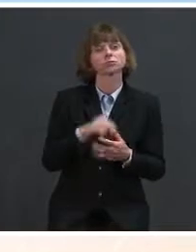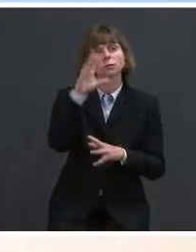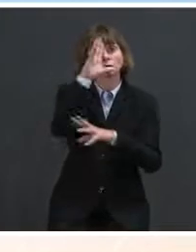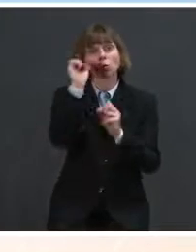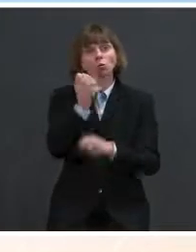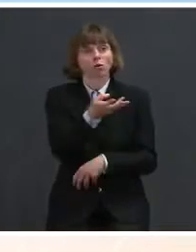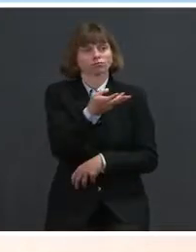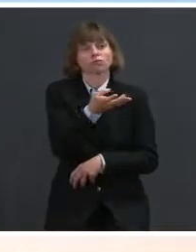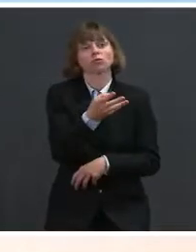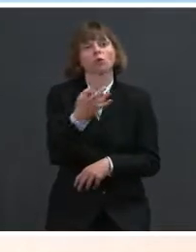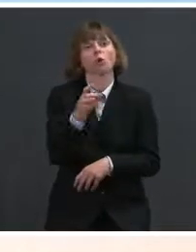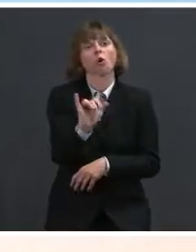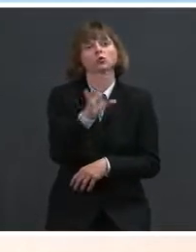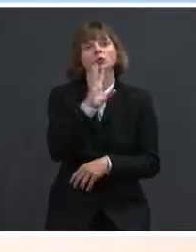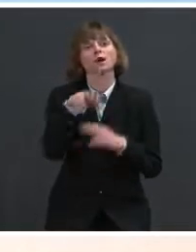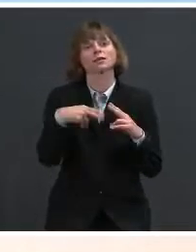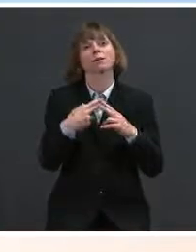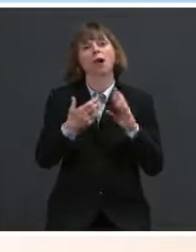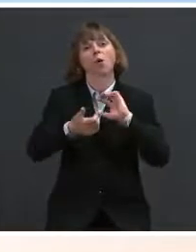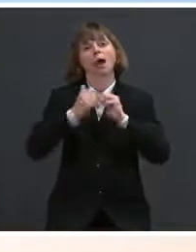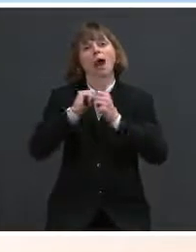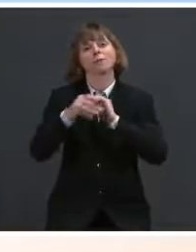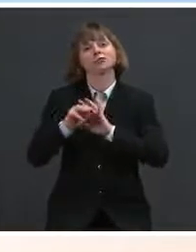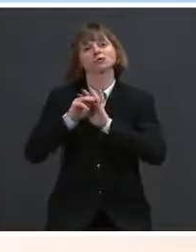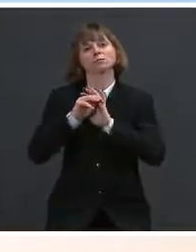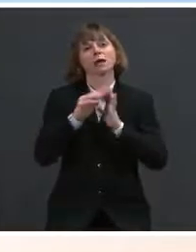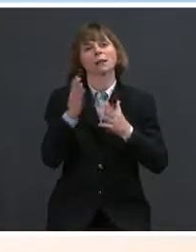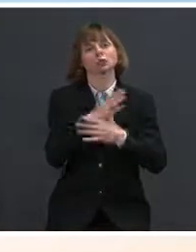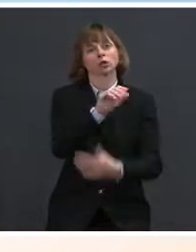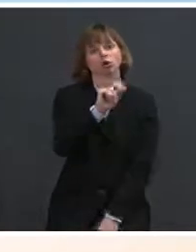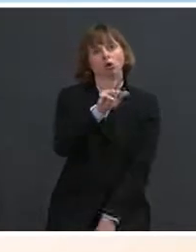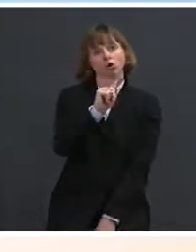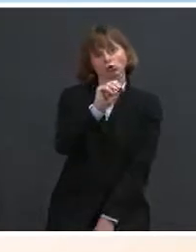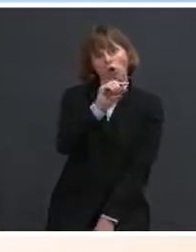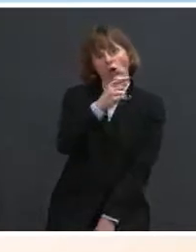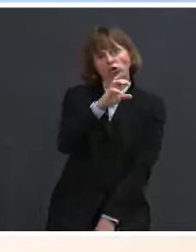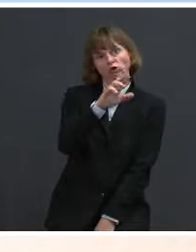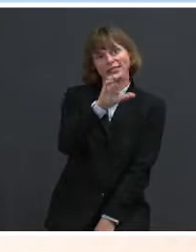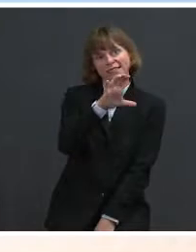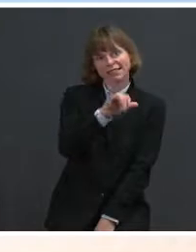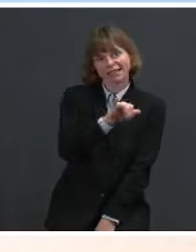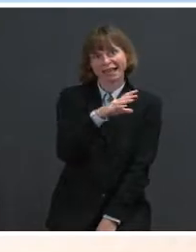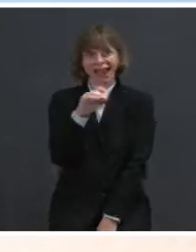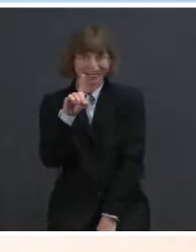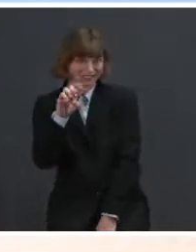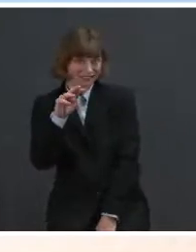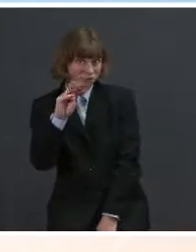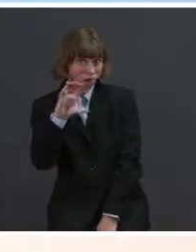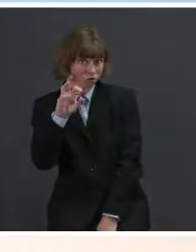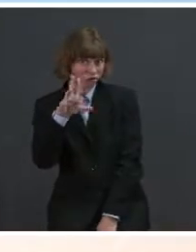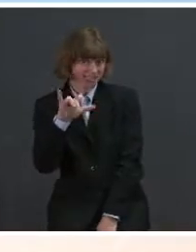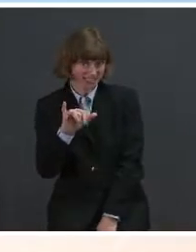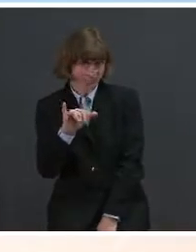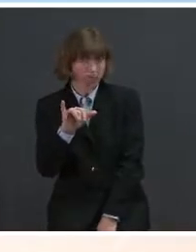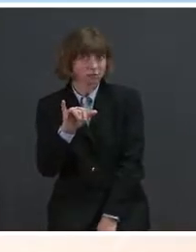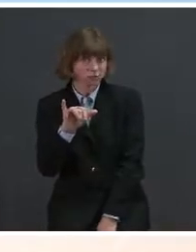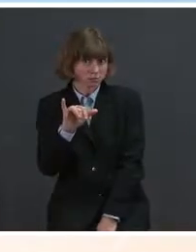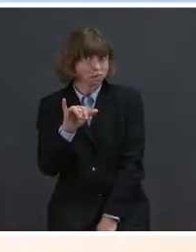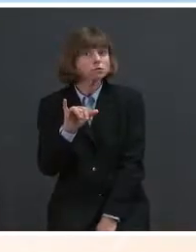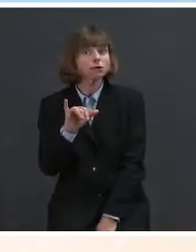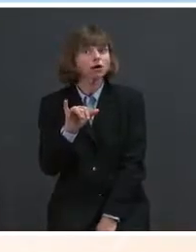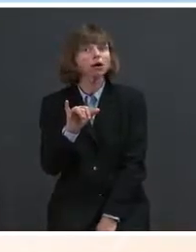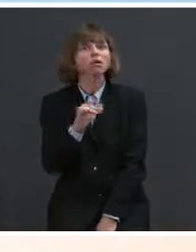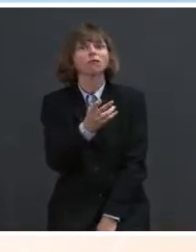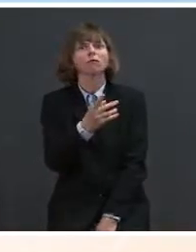competition of models between autocracy and democracy and expressed their confidence that despite setbacks and